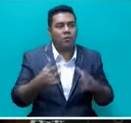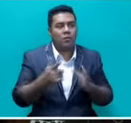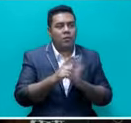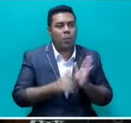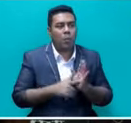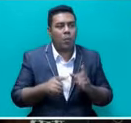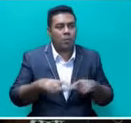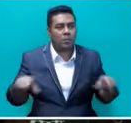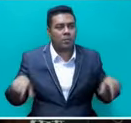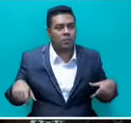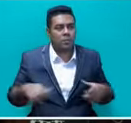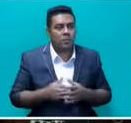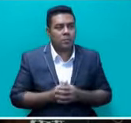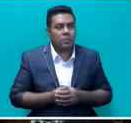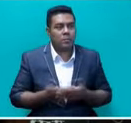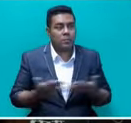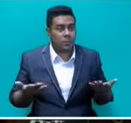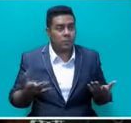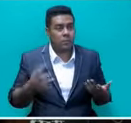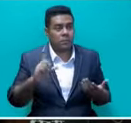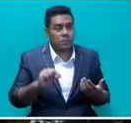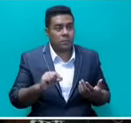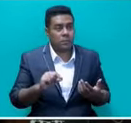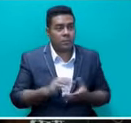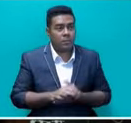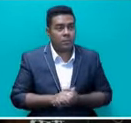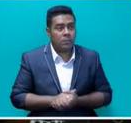clarification on how you go about having